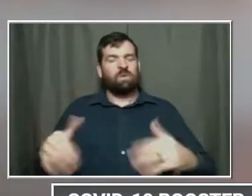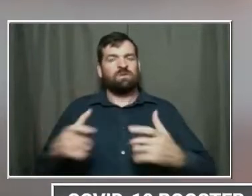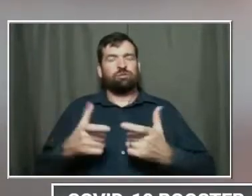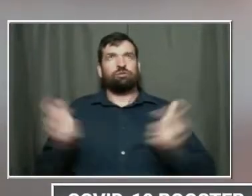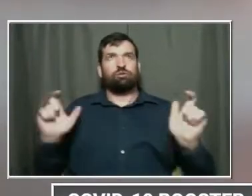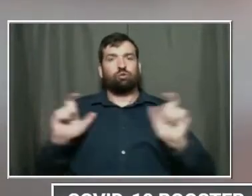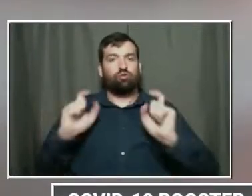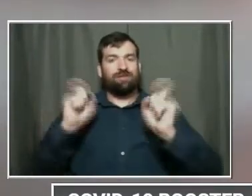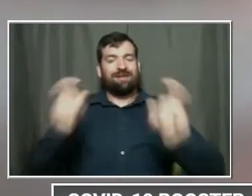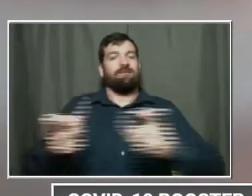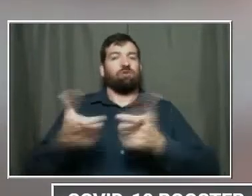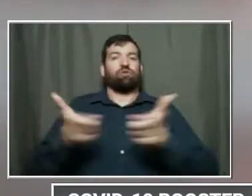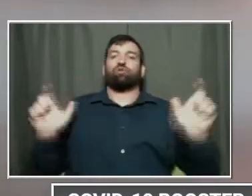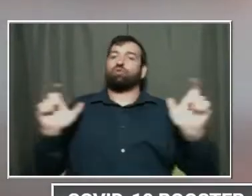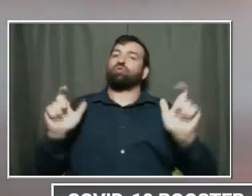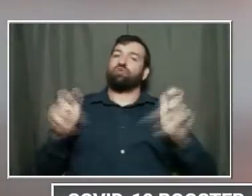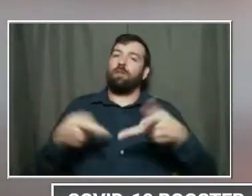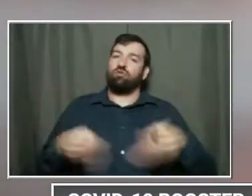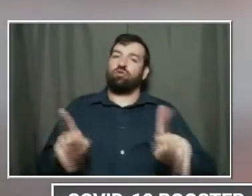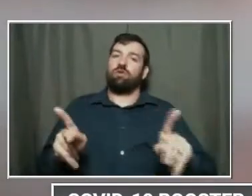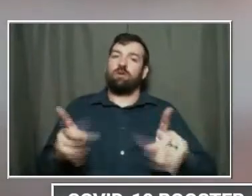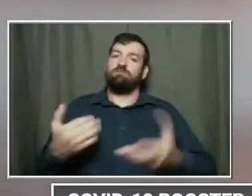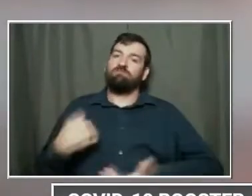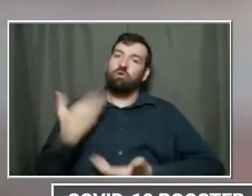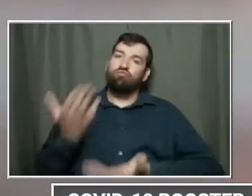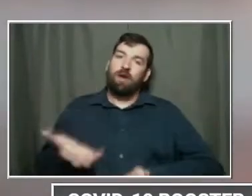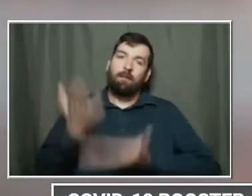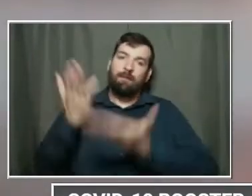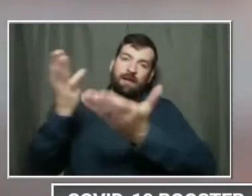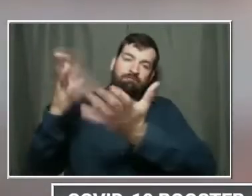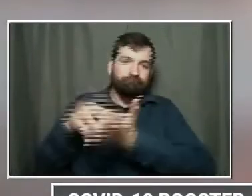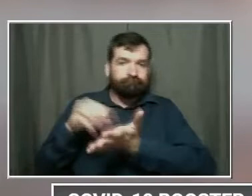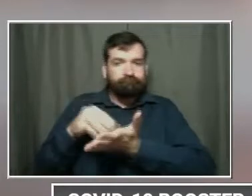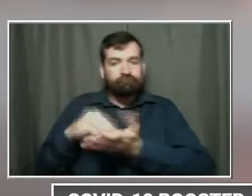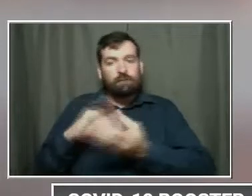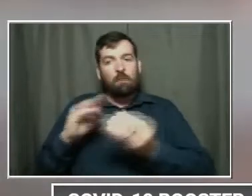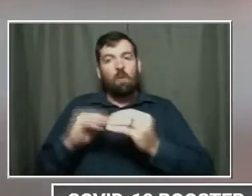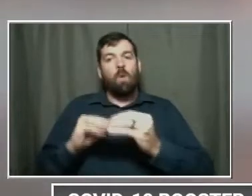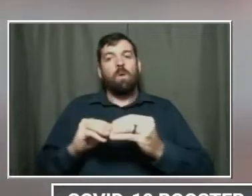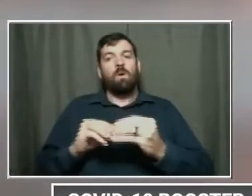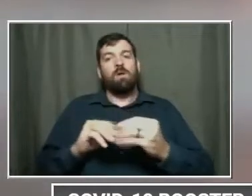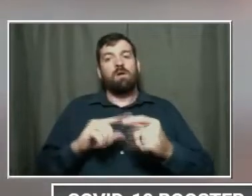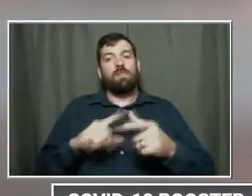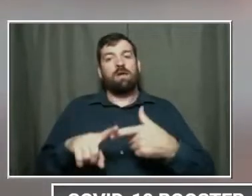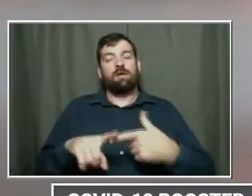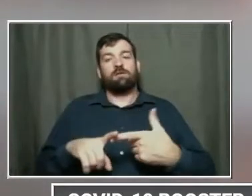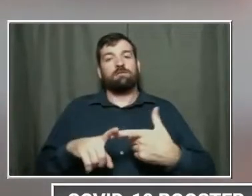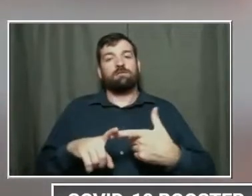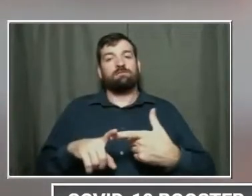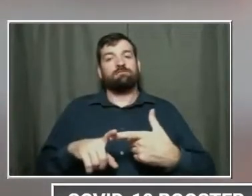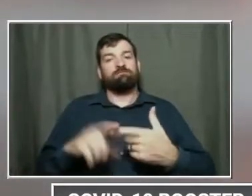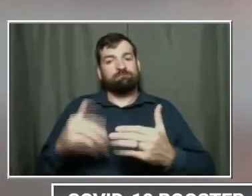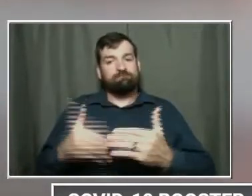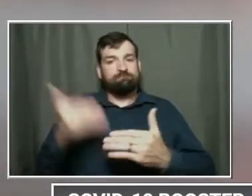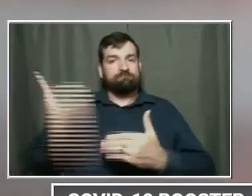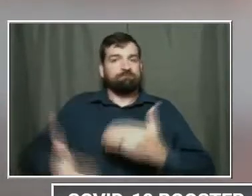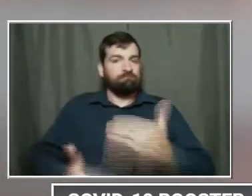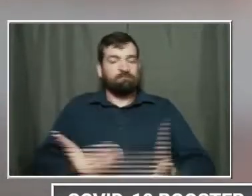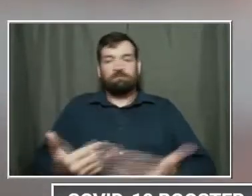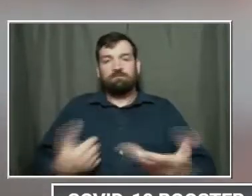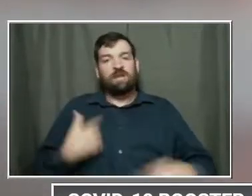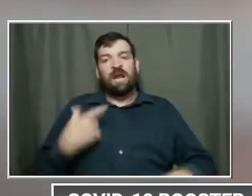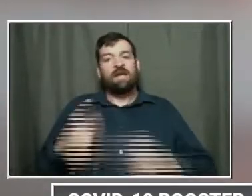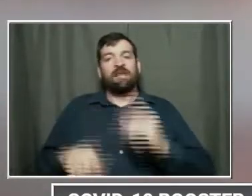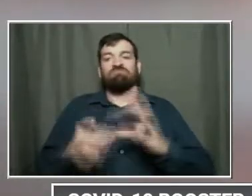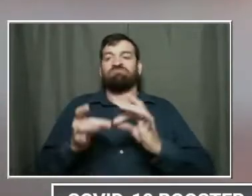huge opportunity. So definitely recommend learning a little bit more about it and then taking the next step. I can't say enough